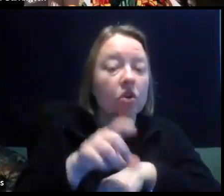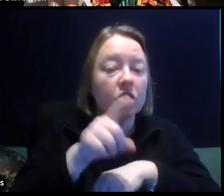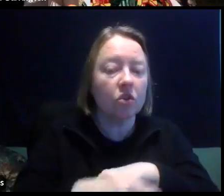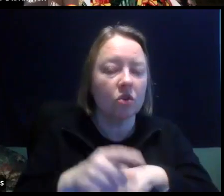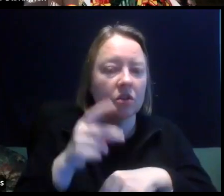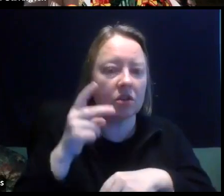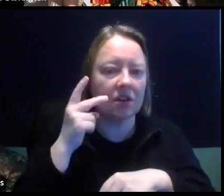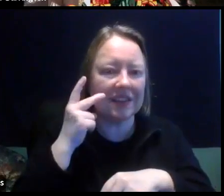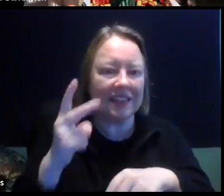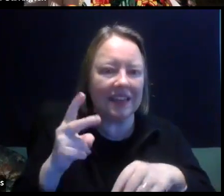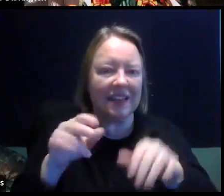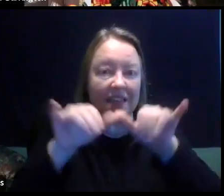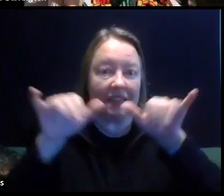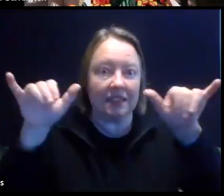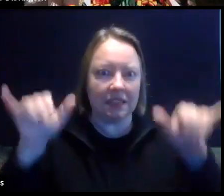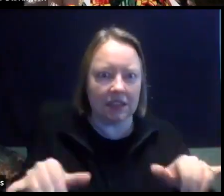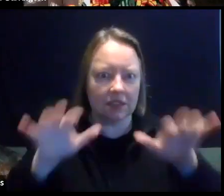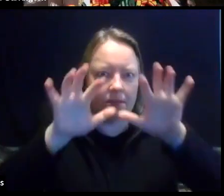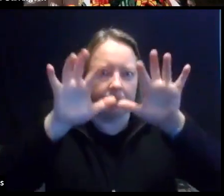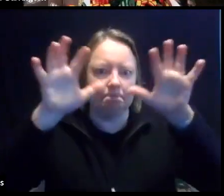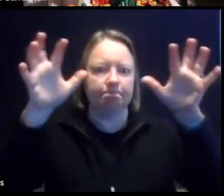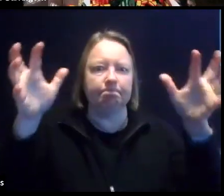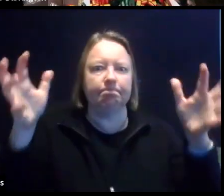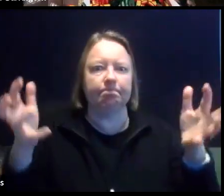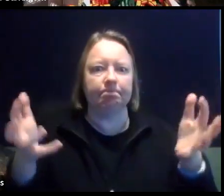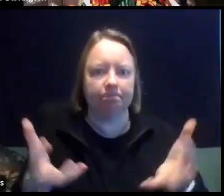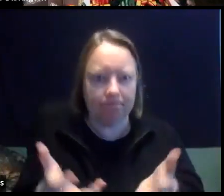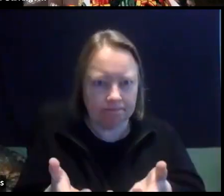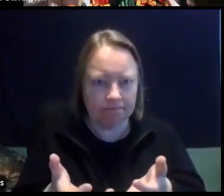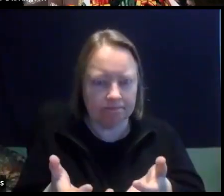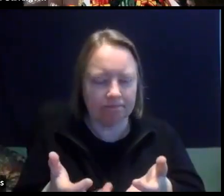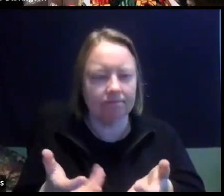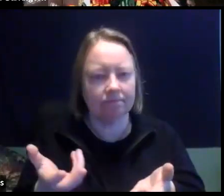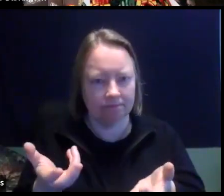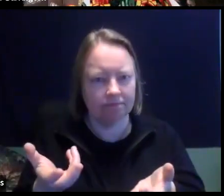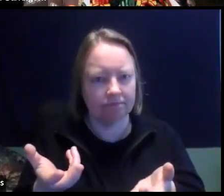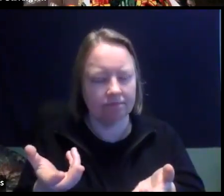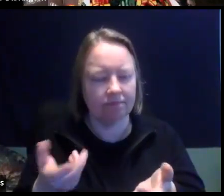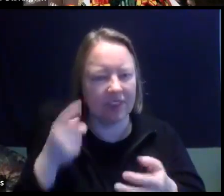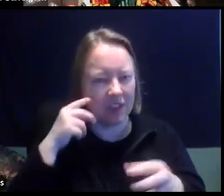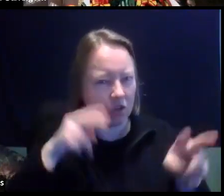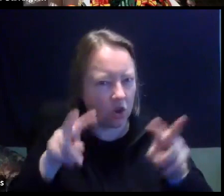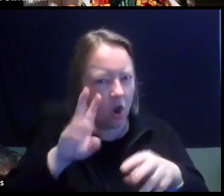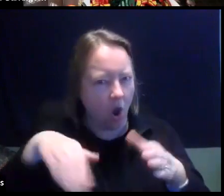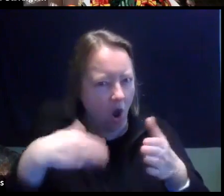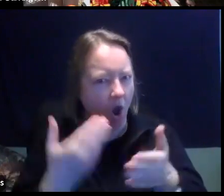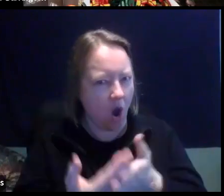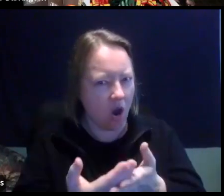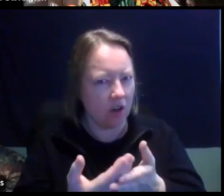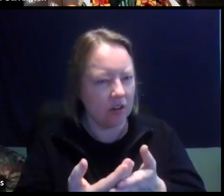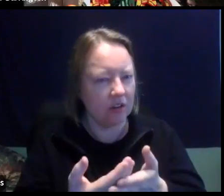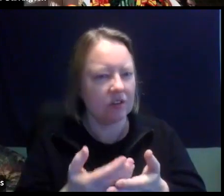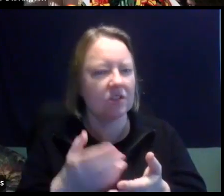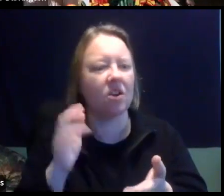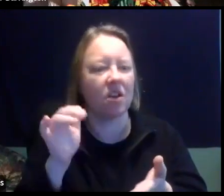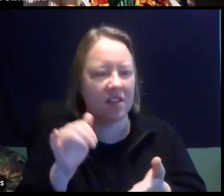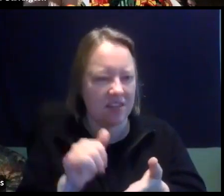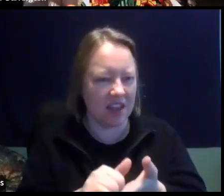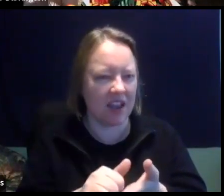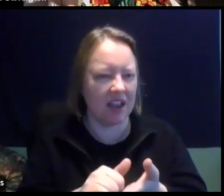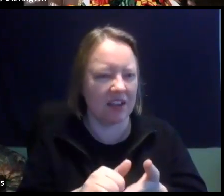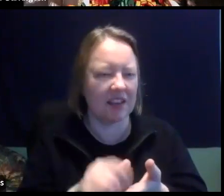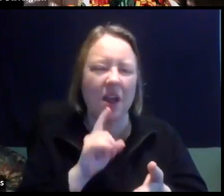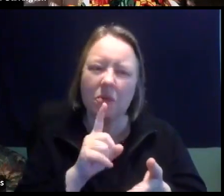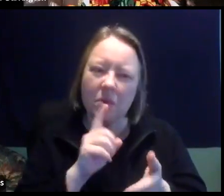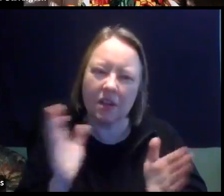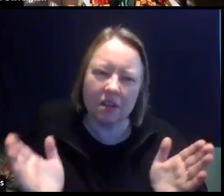things systematically and things that have been systemic. So I think that's what I would really